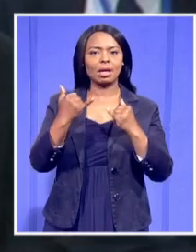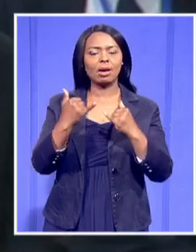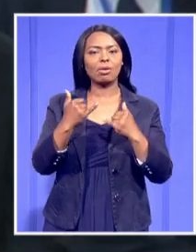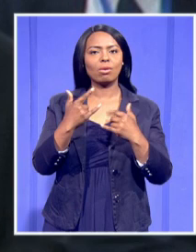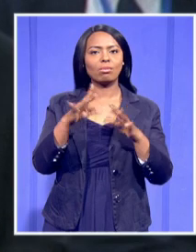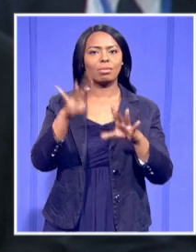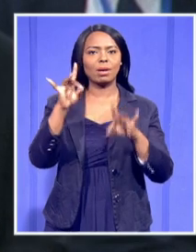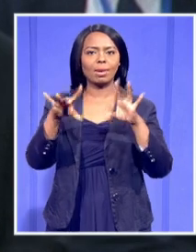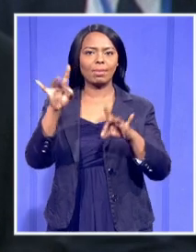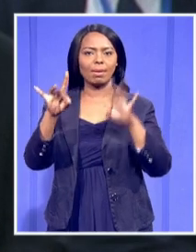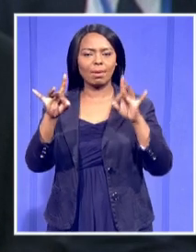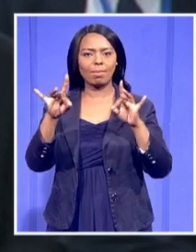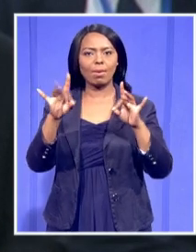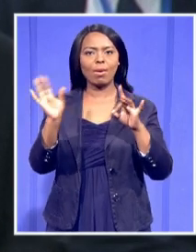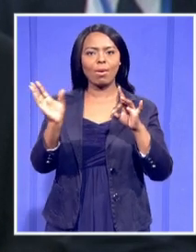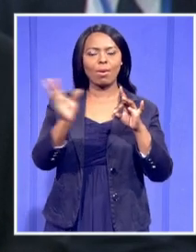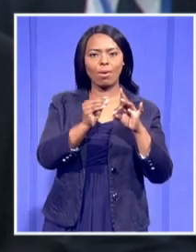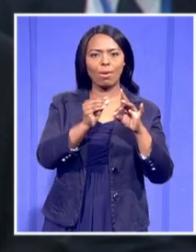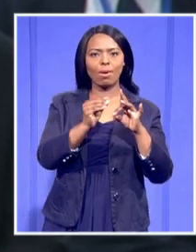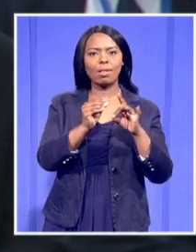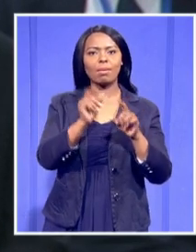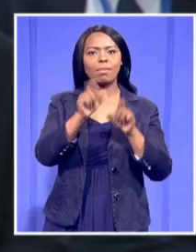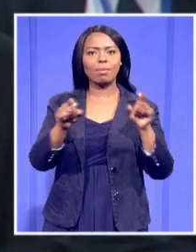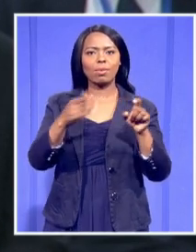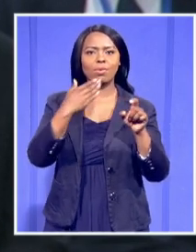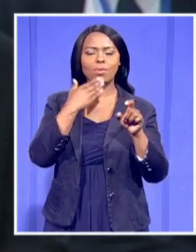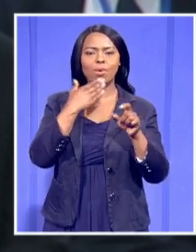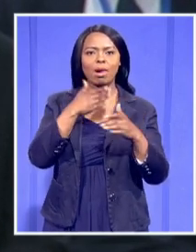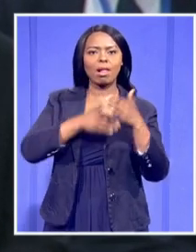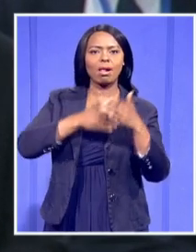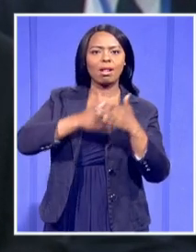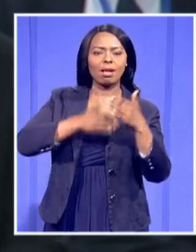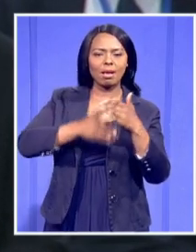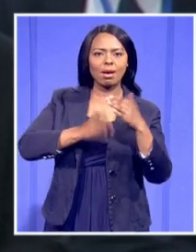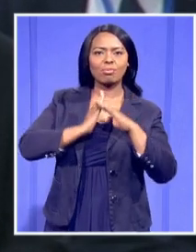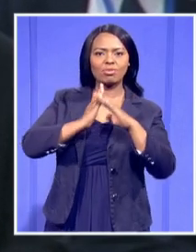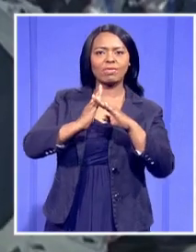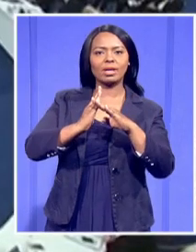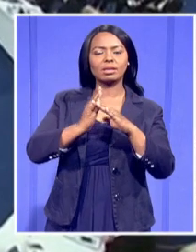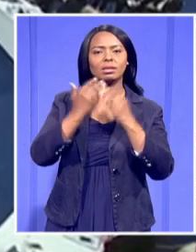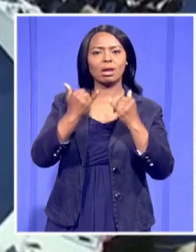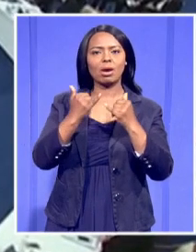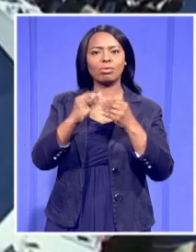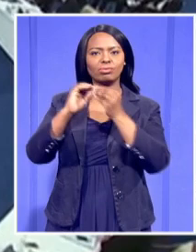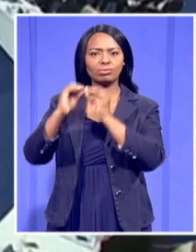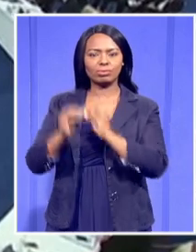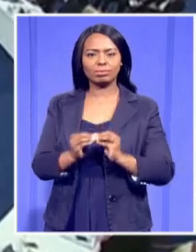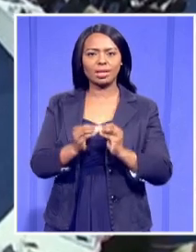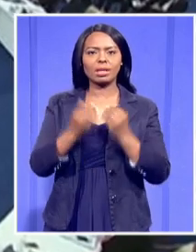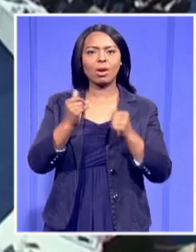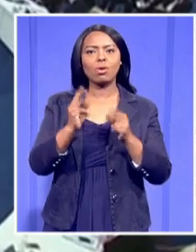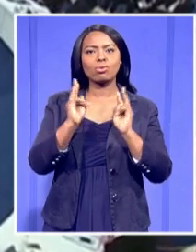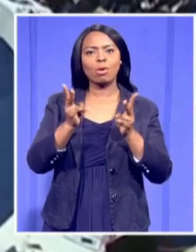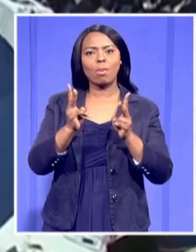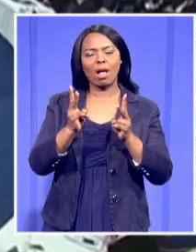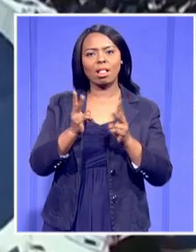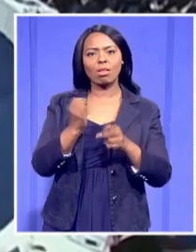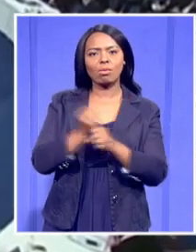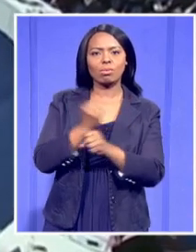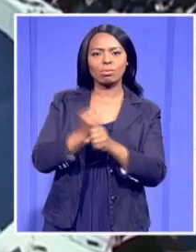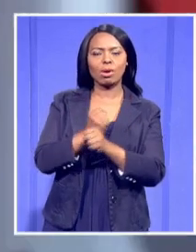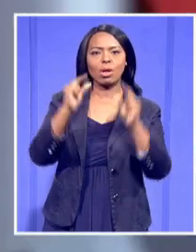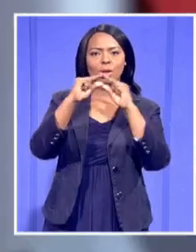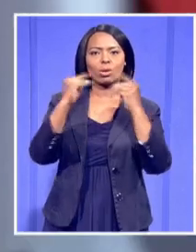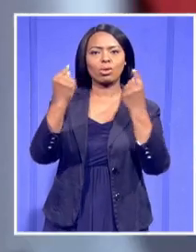of all artificial, illegitimate barriers that prevent the restoration of the normal functioning of global